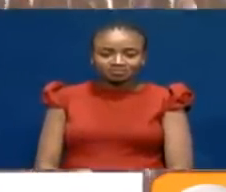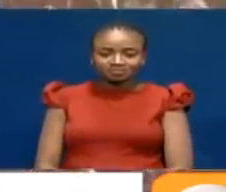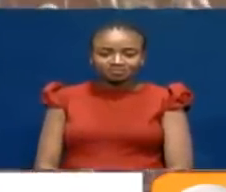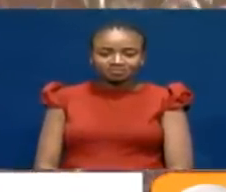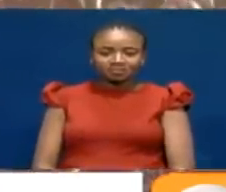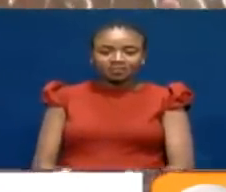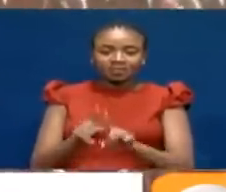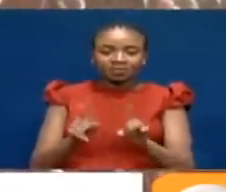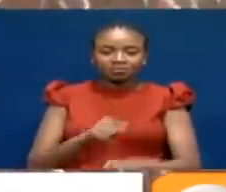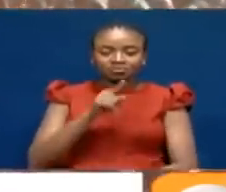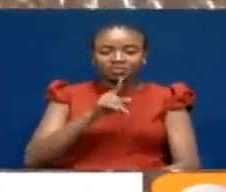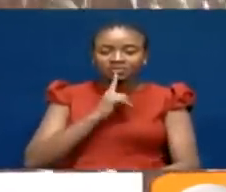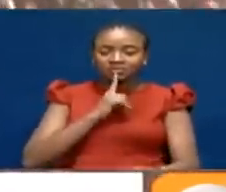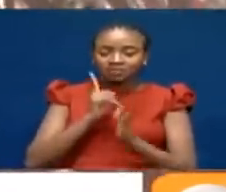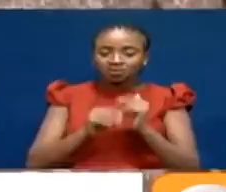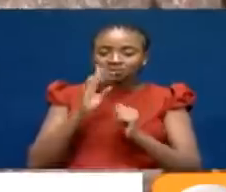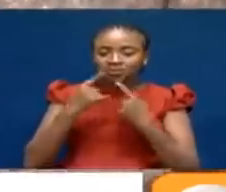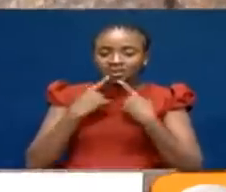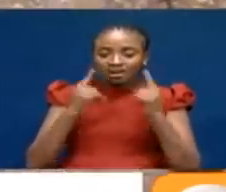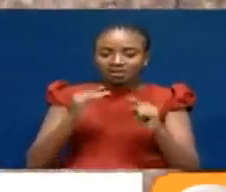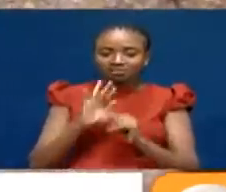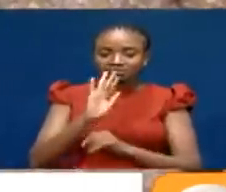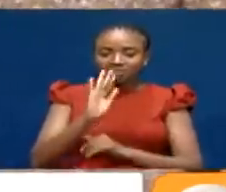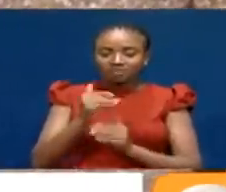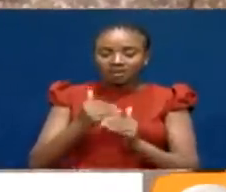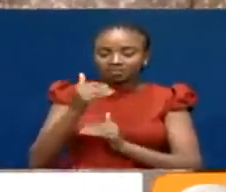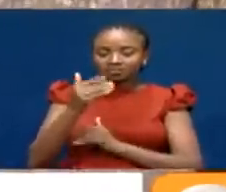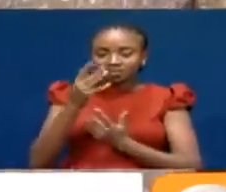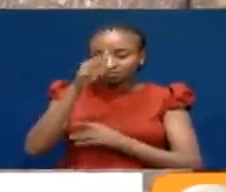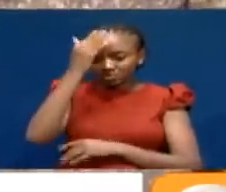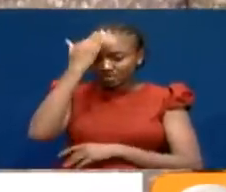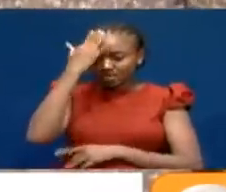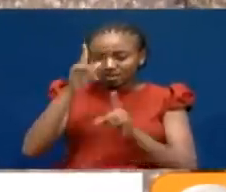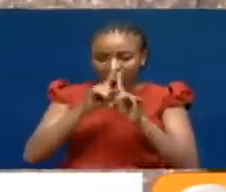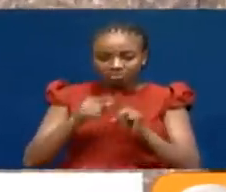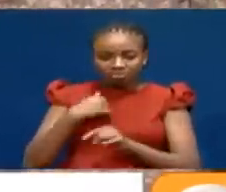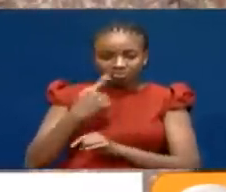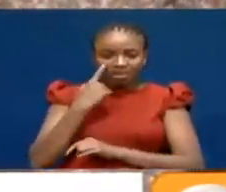Odinga said he will announce his running mate Monday. Angalia hali ya anga.